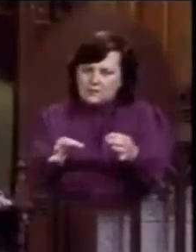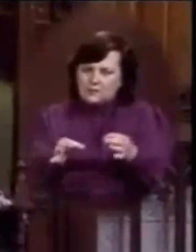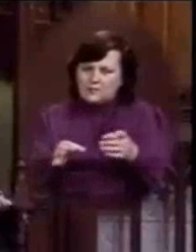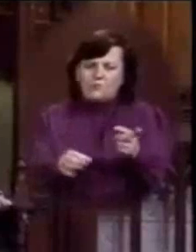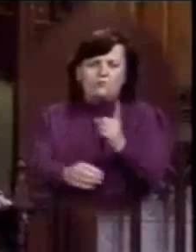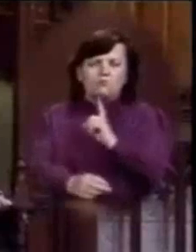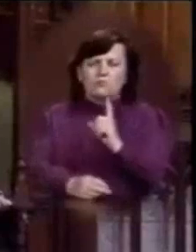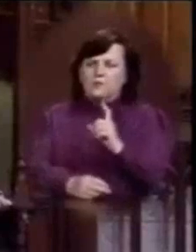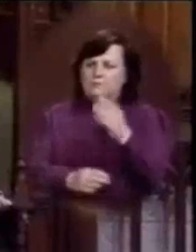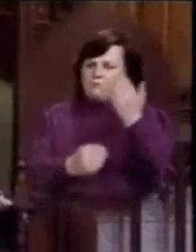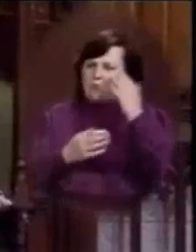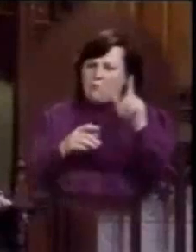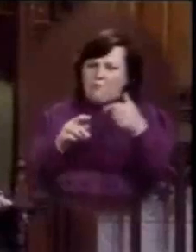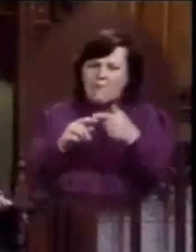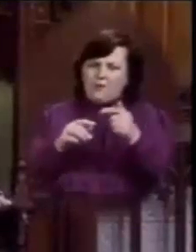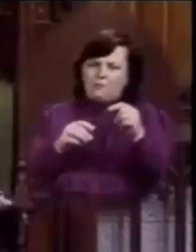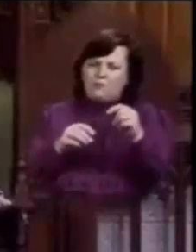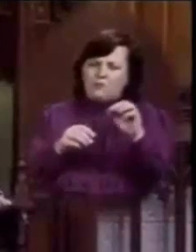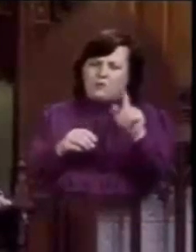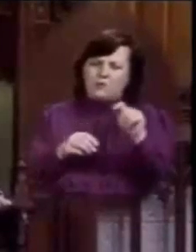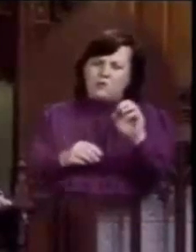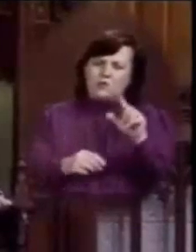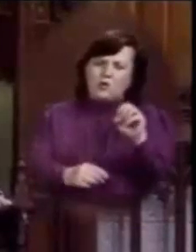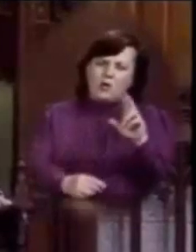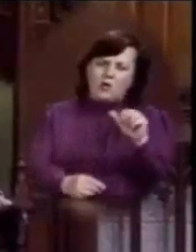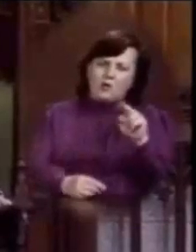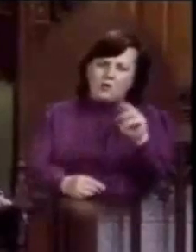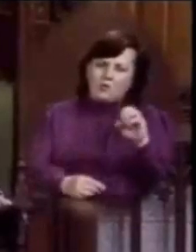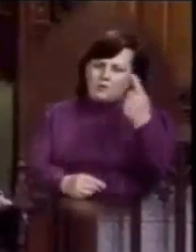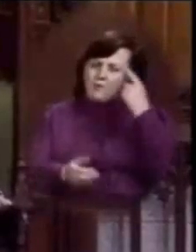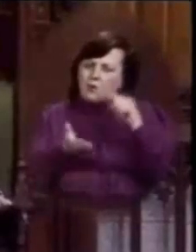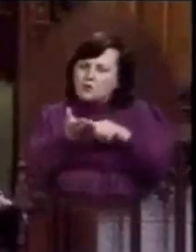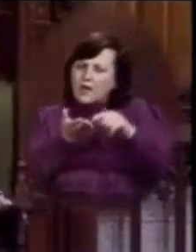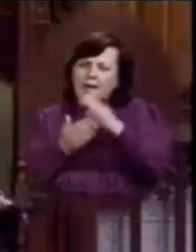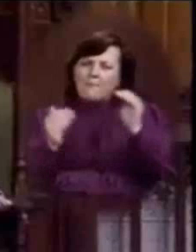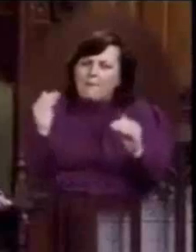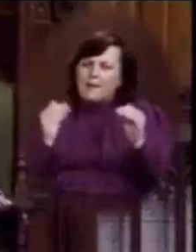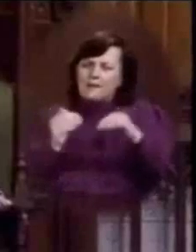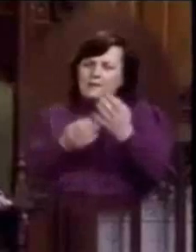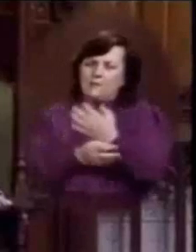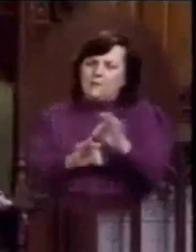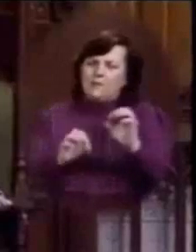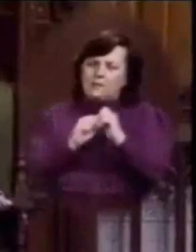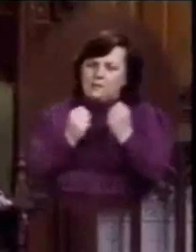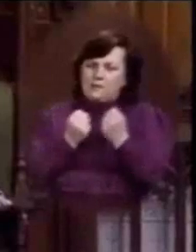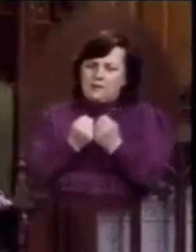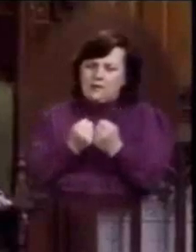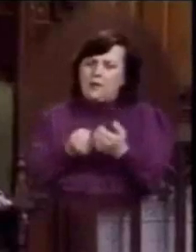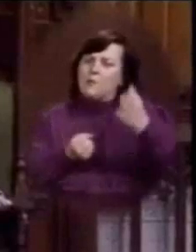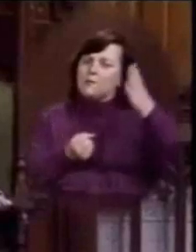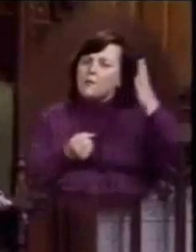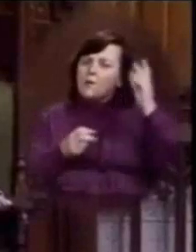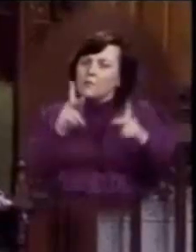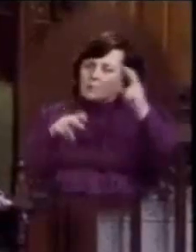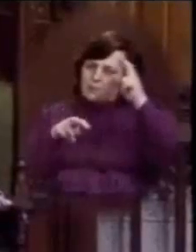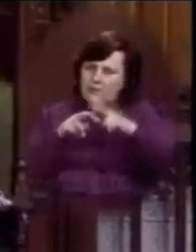to tolerance and the checks and balances which operate in a free society. People used to believe that